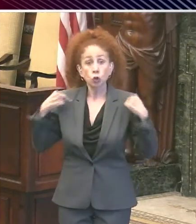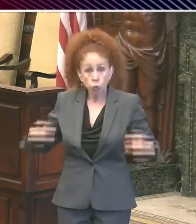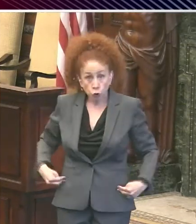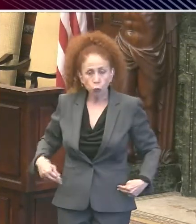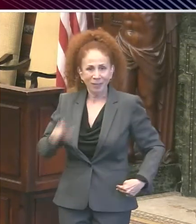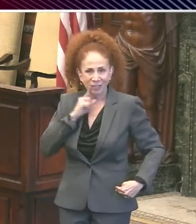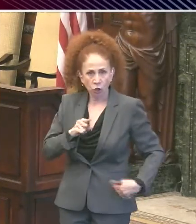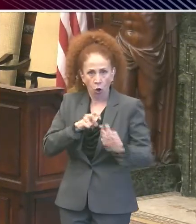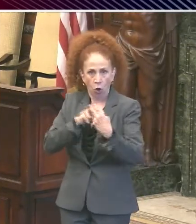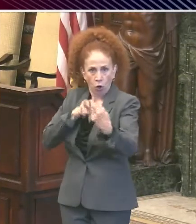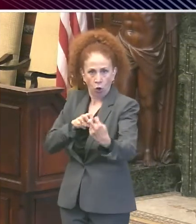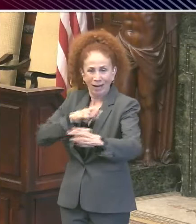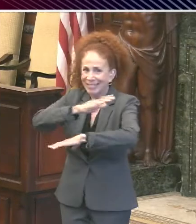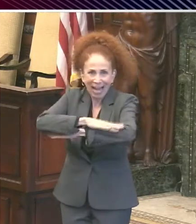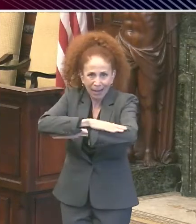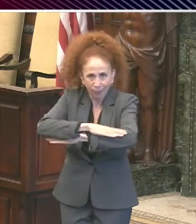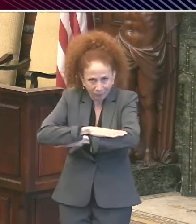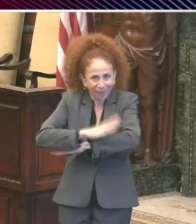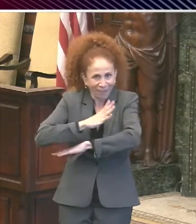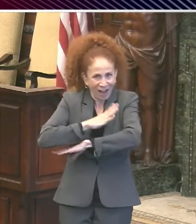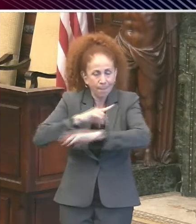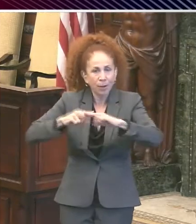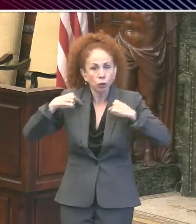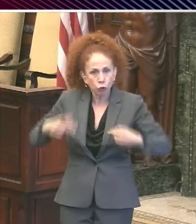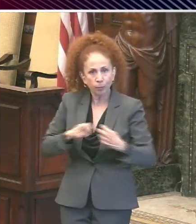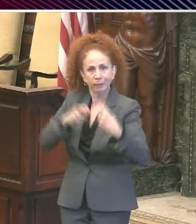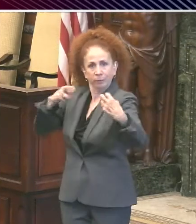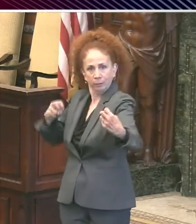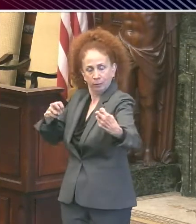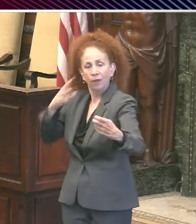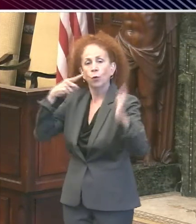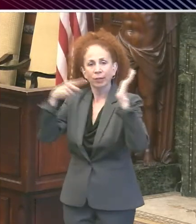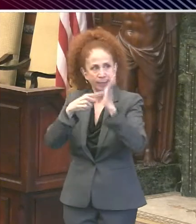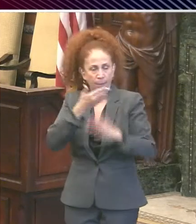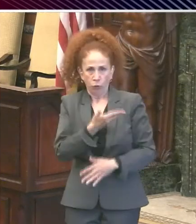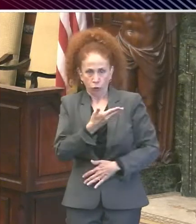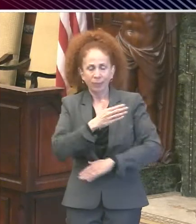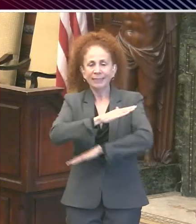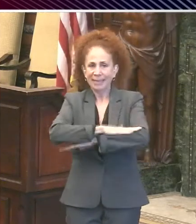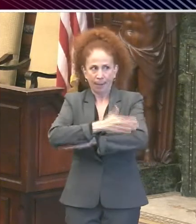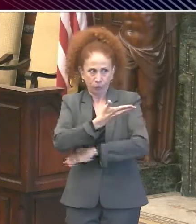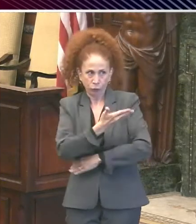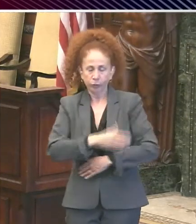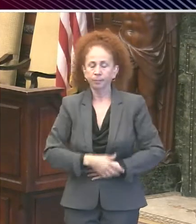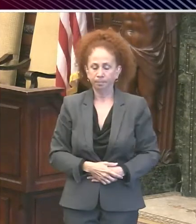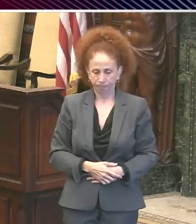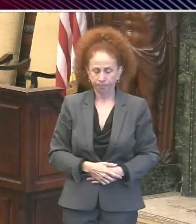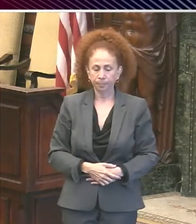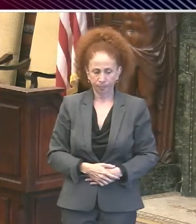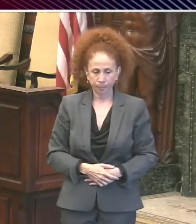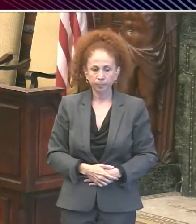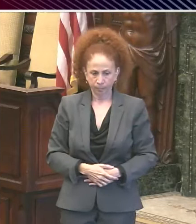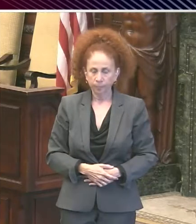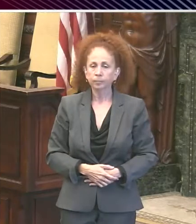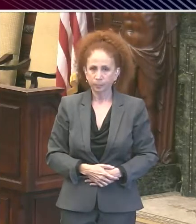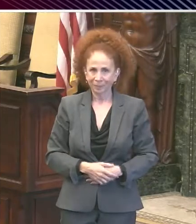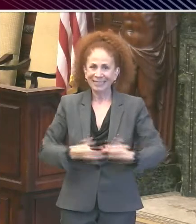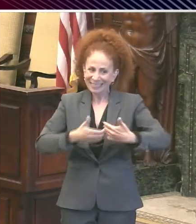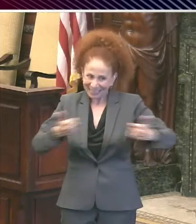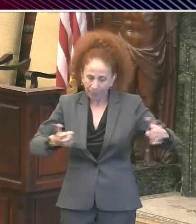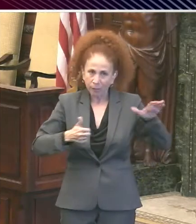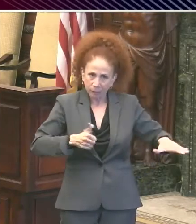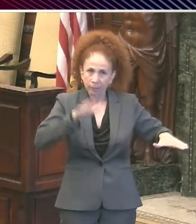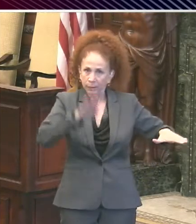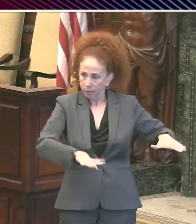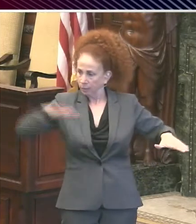the tables are 6 feet apart. So here's an example of where the tables are spaced in such a way so that the diners are